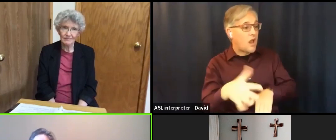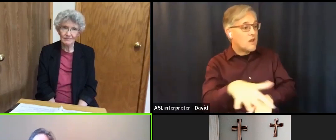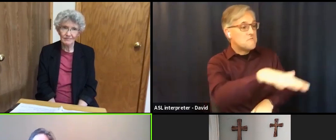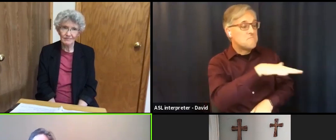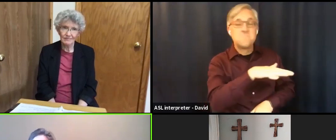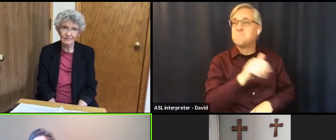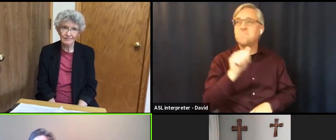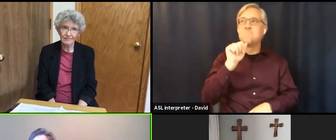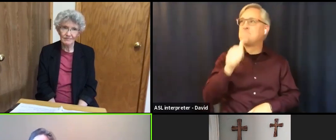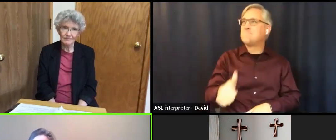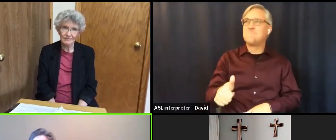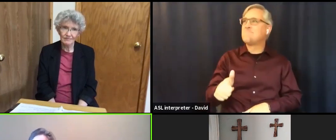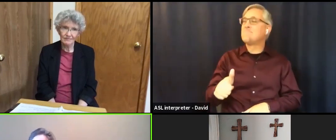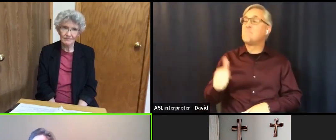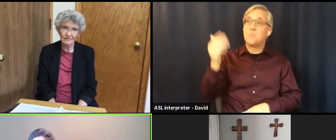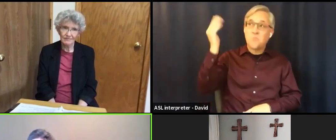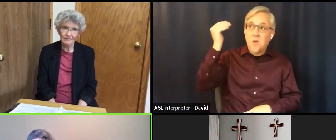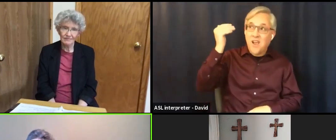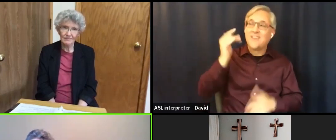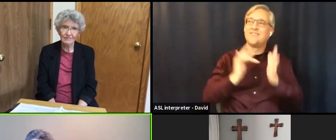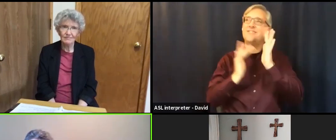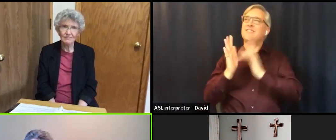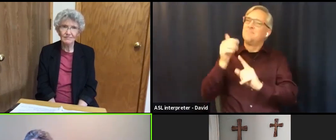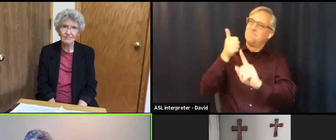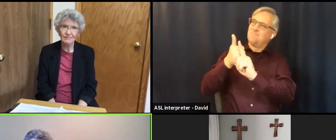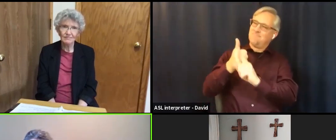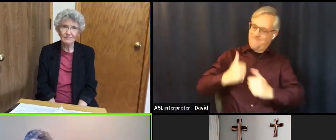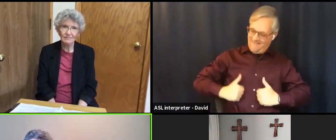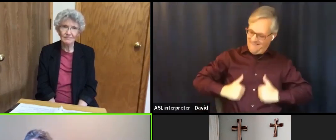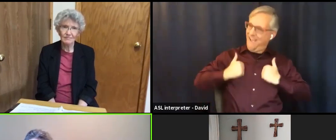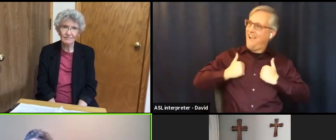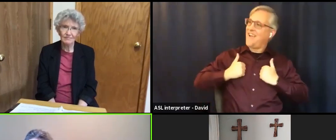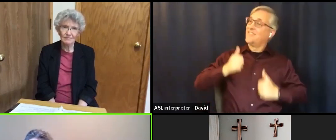alive and is the Lord of life.